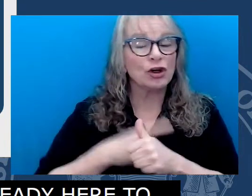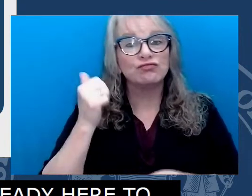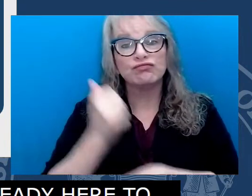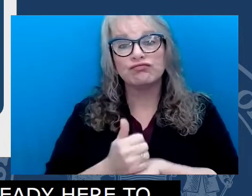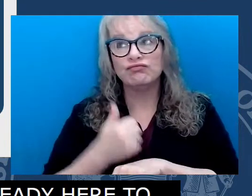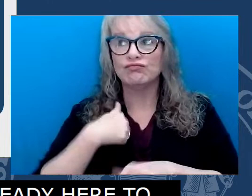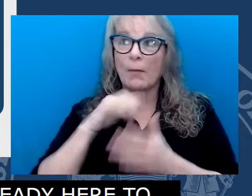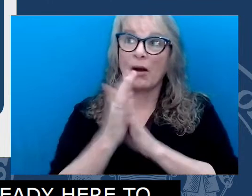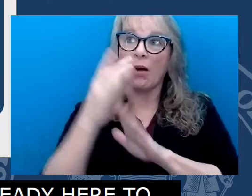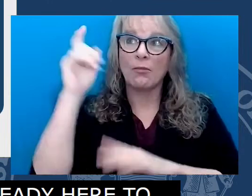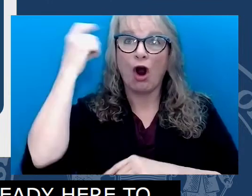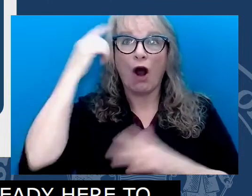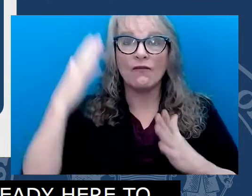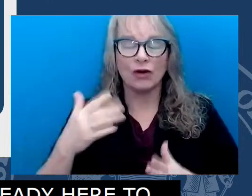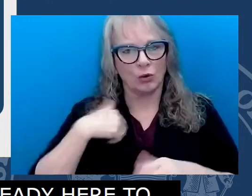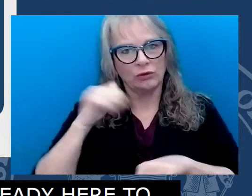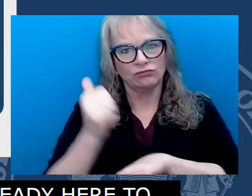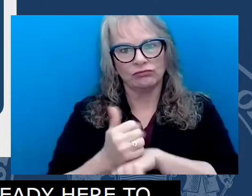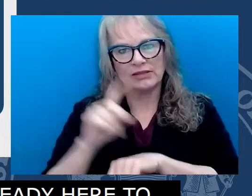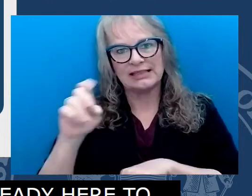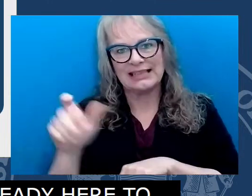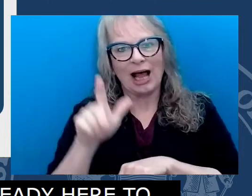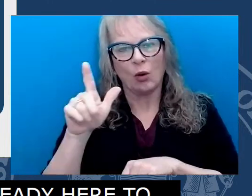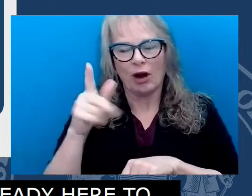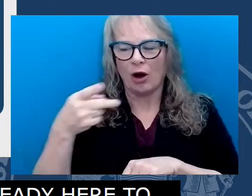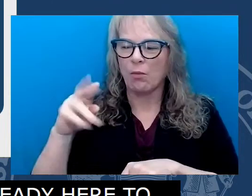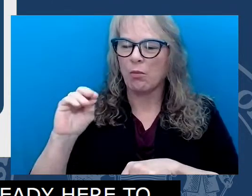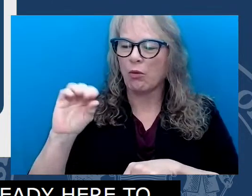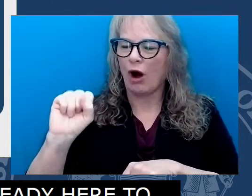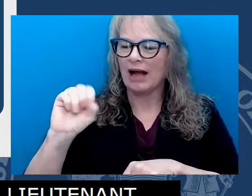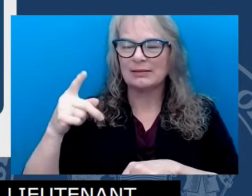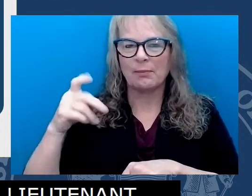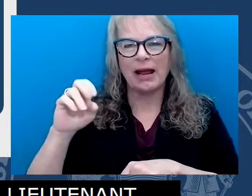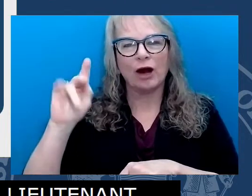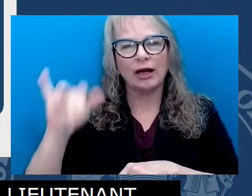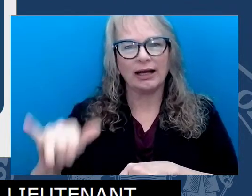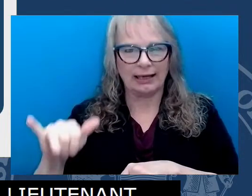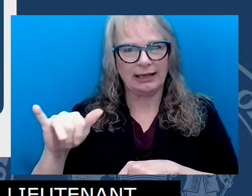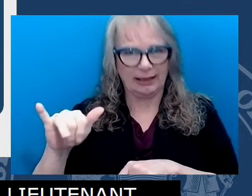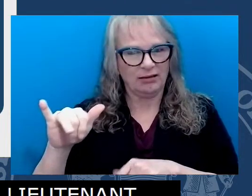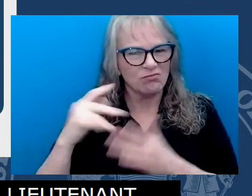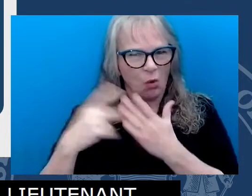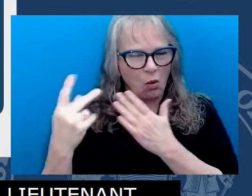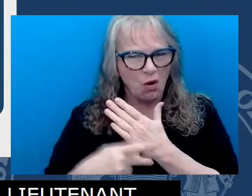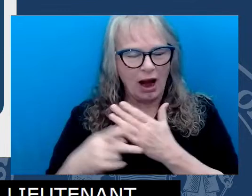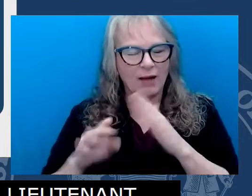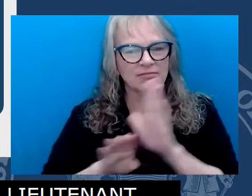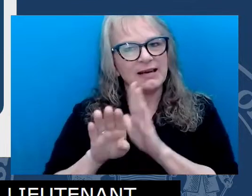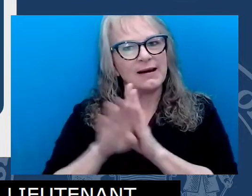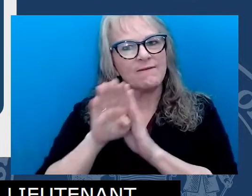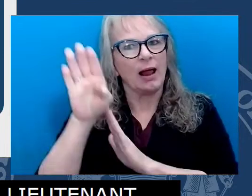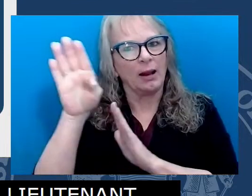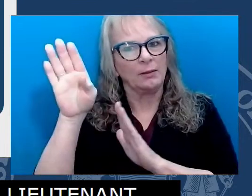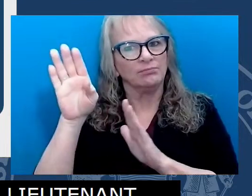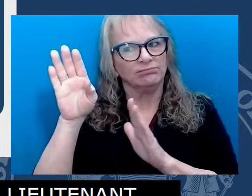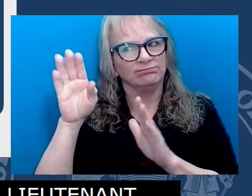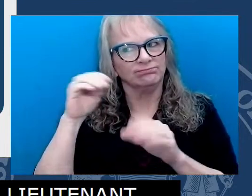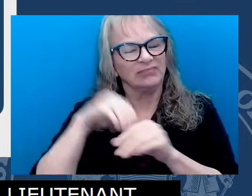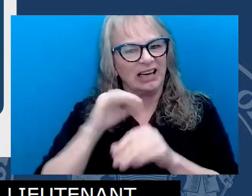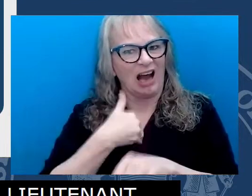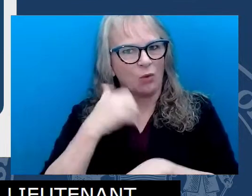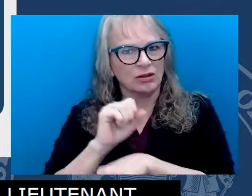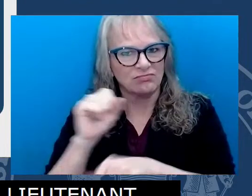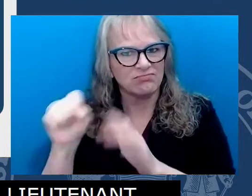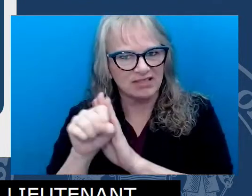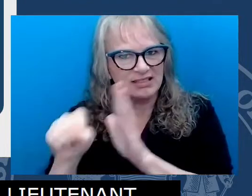a public-private partnership to drive economic development in our state. And they've done a really good job